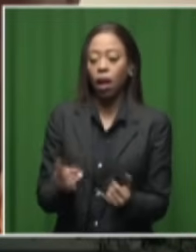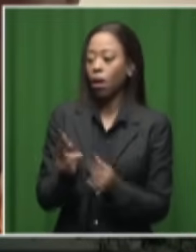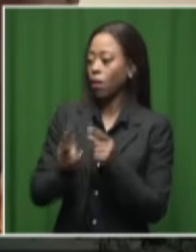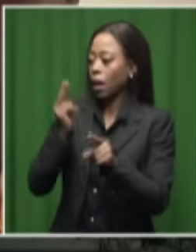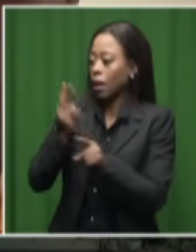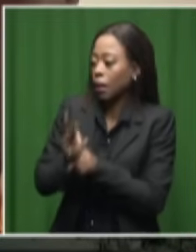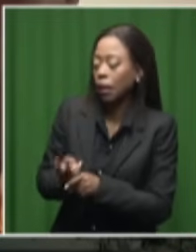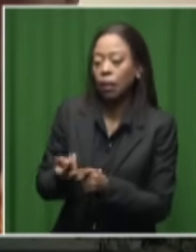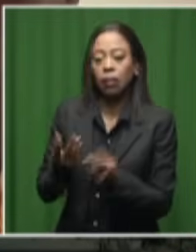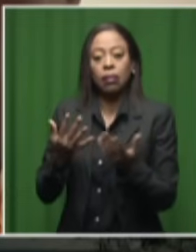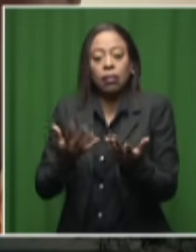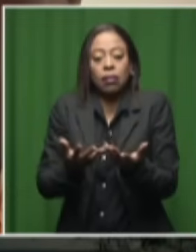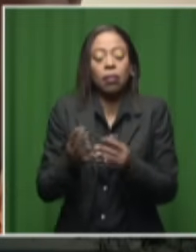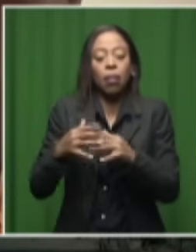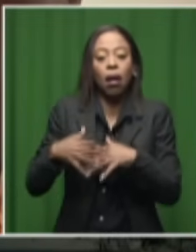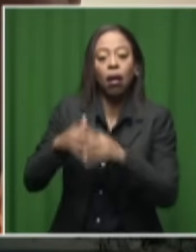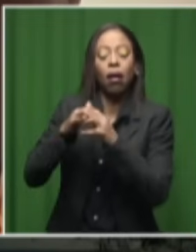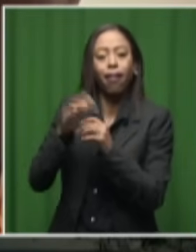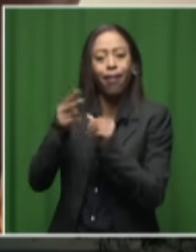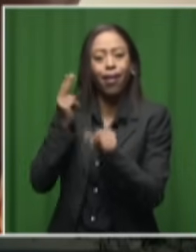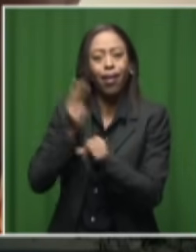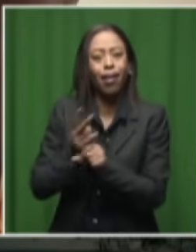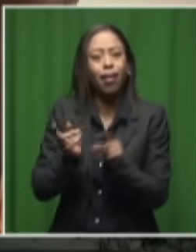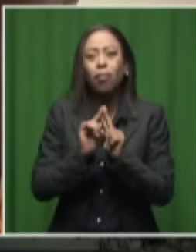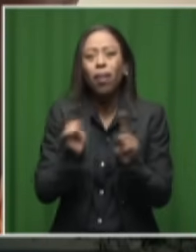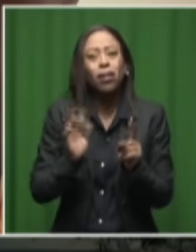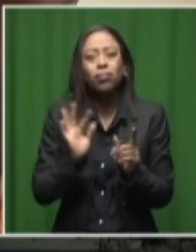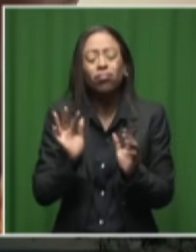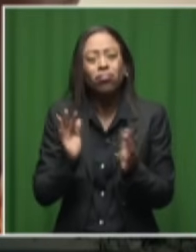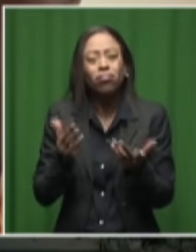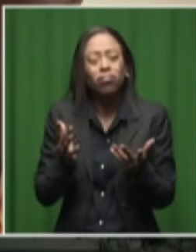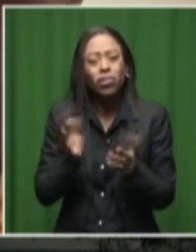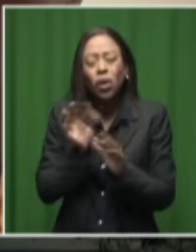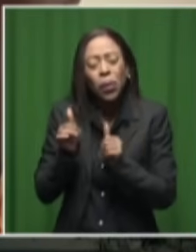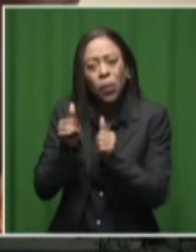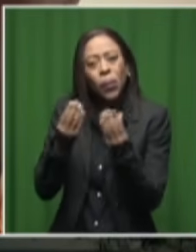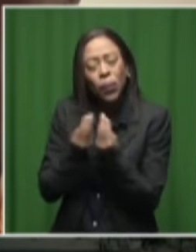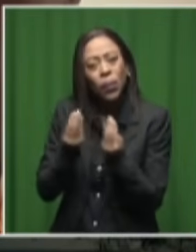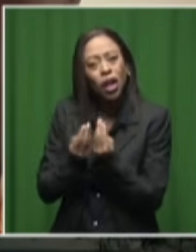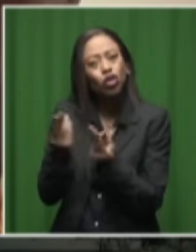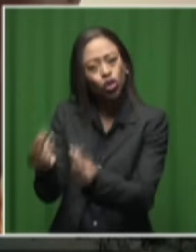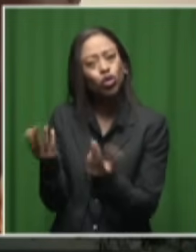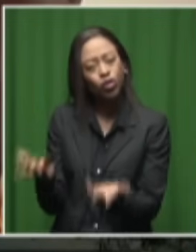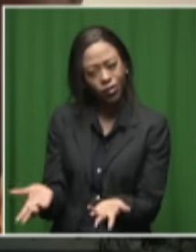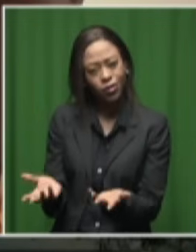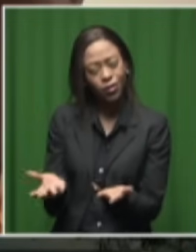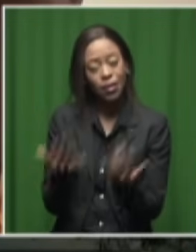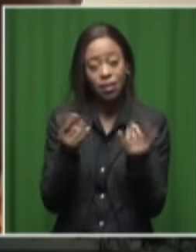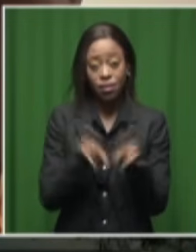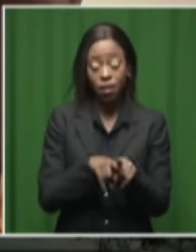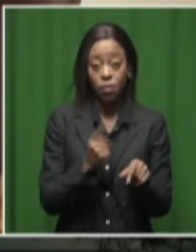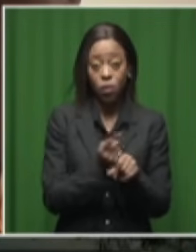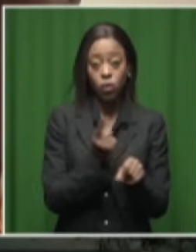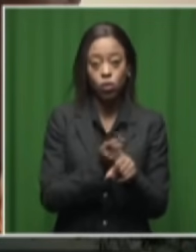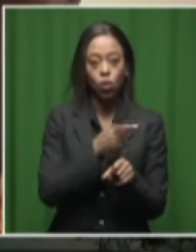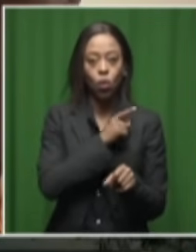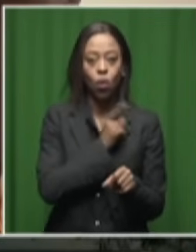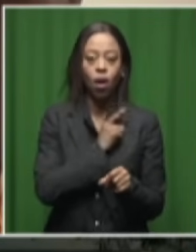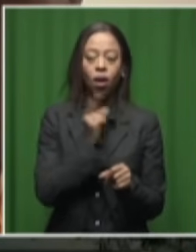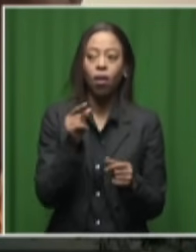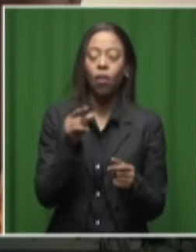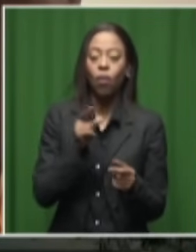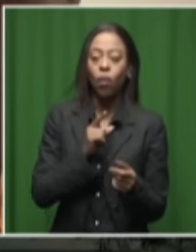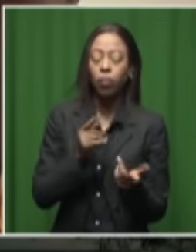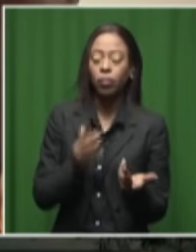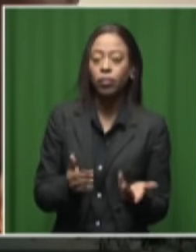be recapitalized almost. Surely that's not a good way to go. So in terms of just, being sure